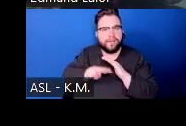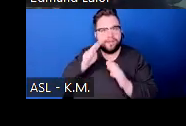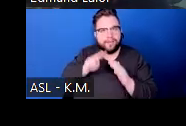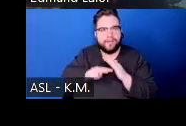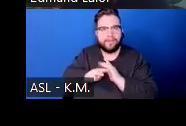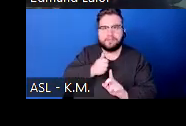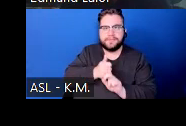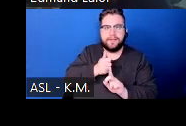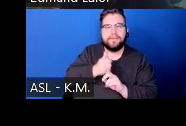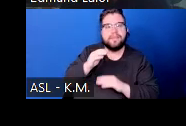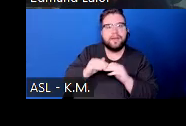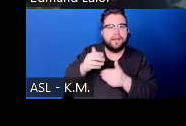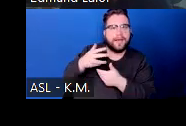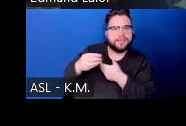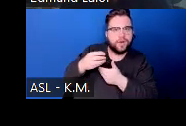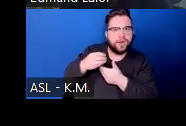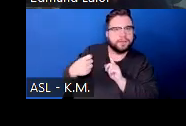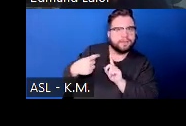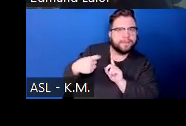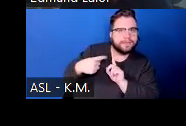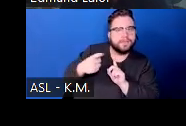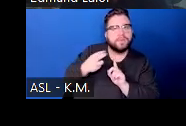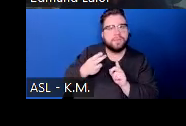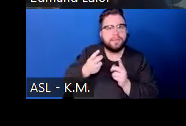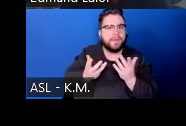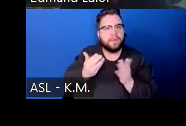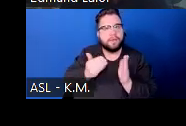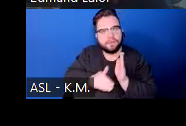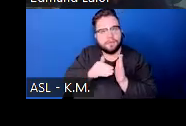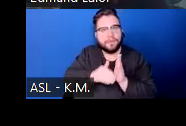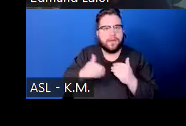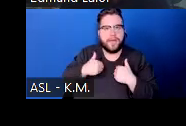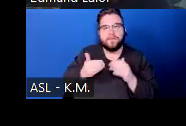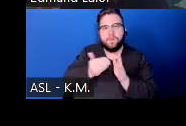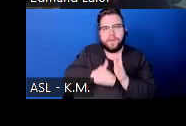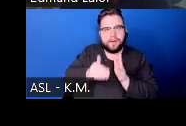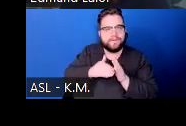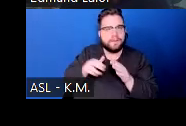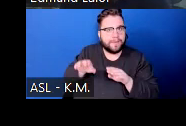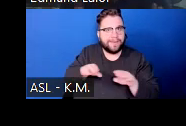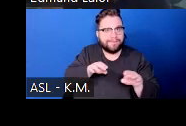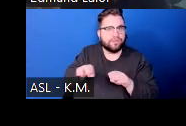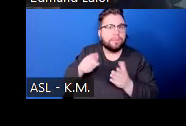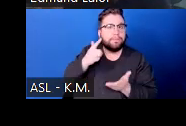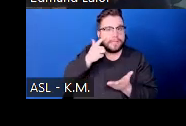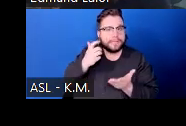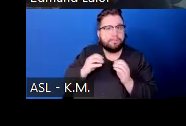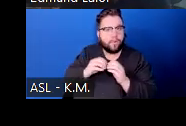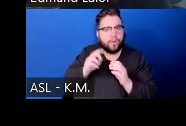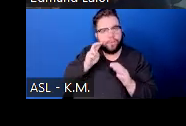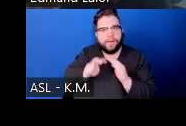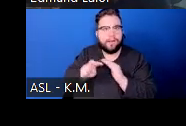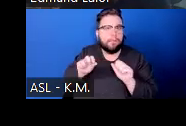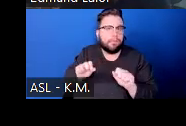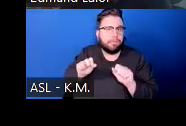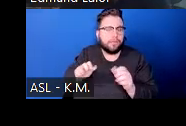to predict, why they might engage in certain repetitive behaviors because, again, they are more predictable. And so we think, just as